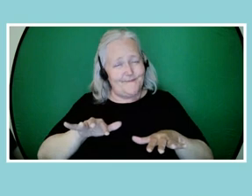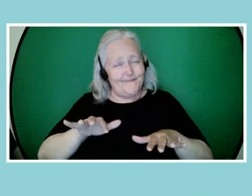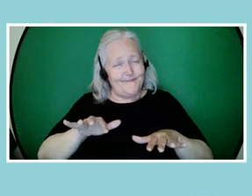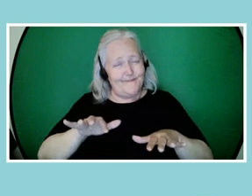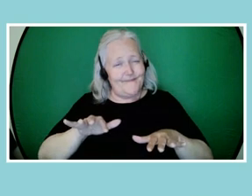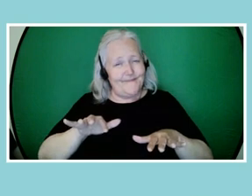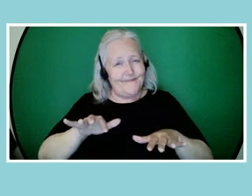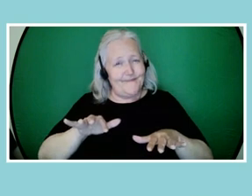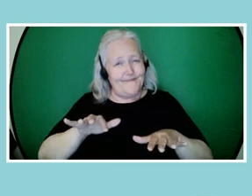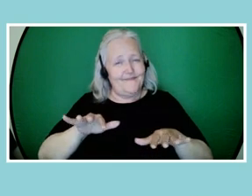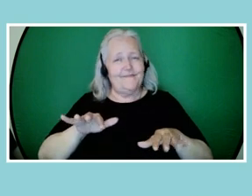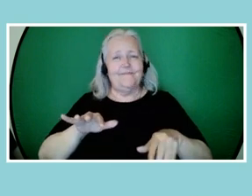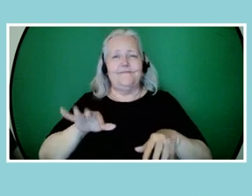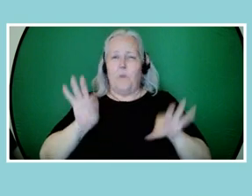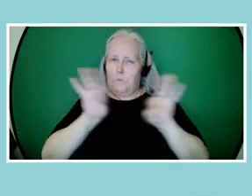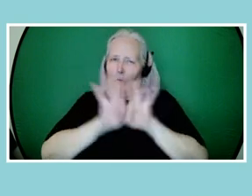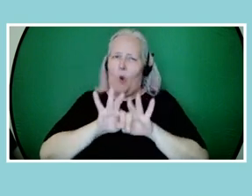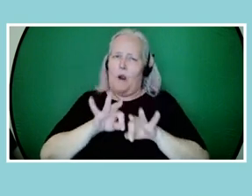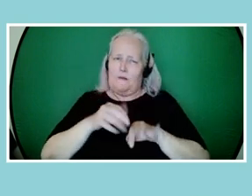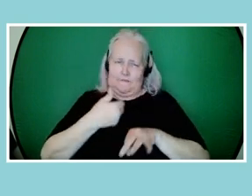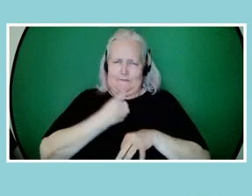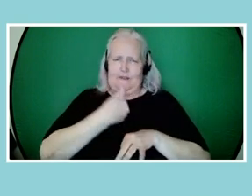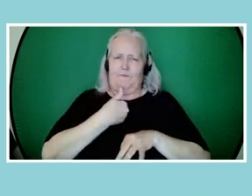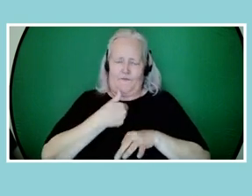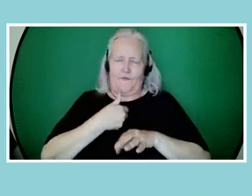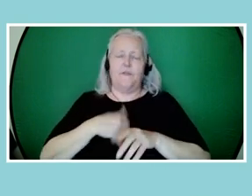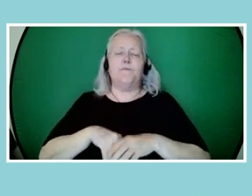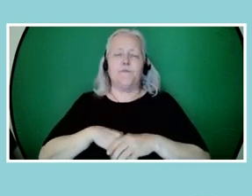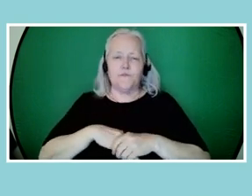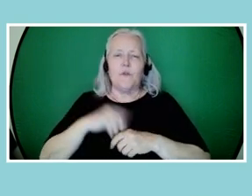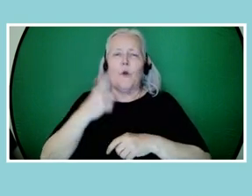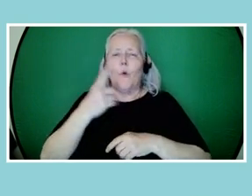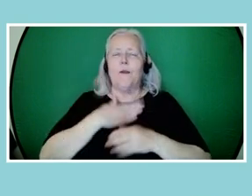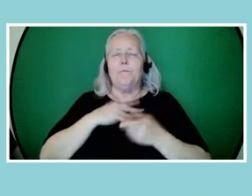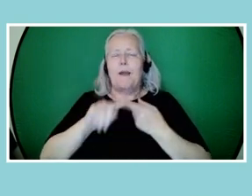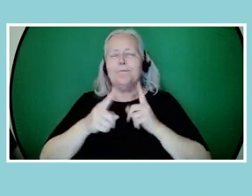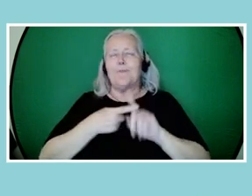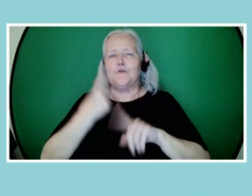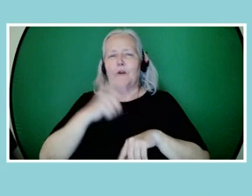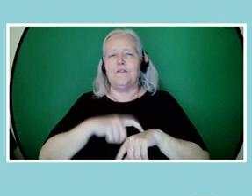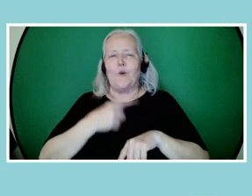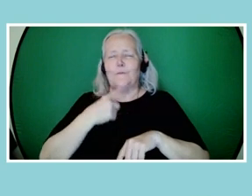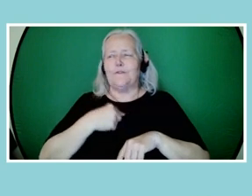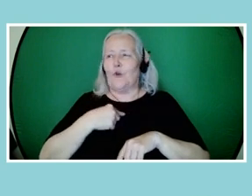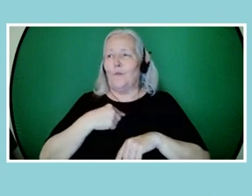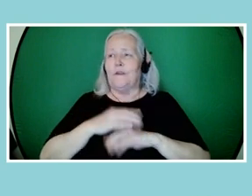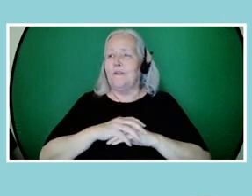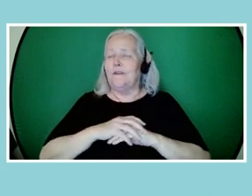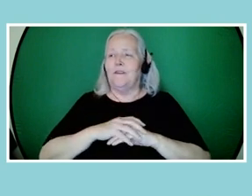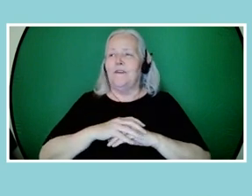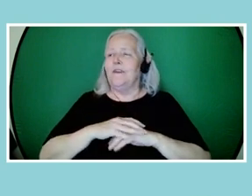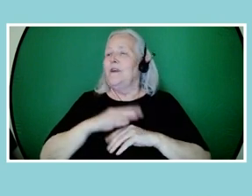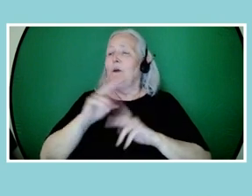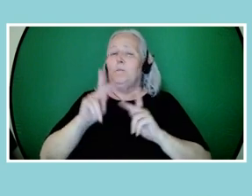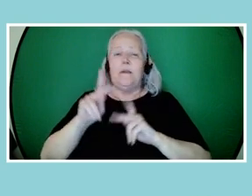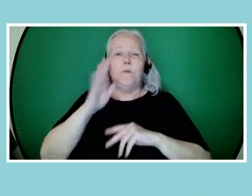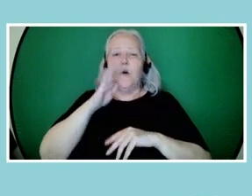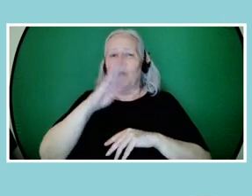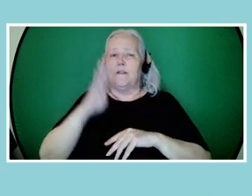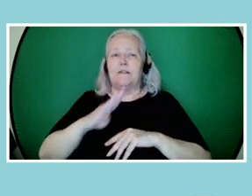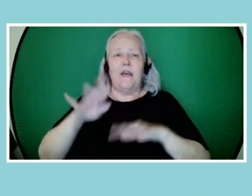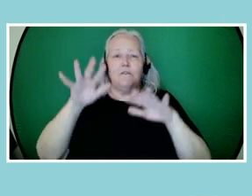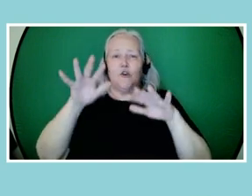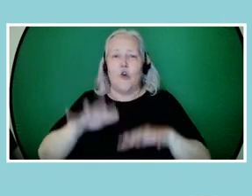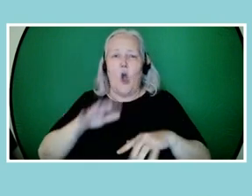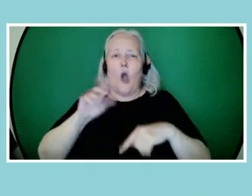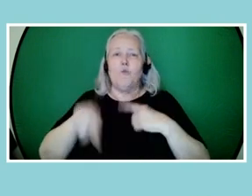space. A friend of mine once told me, nobody ever calms down from being told